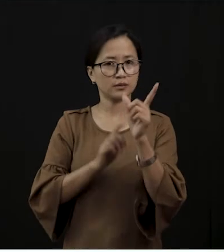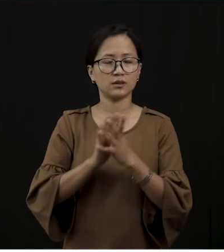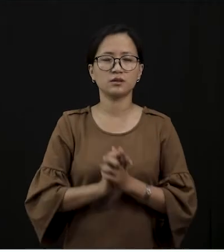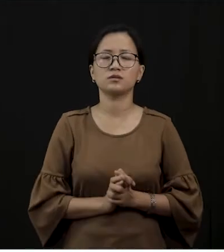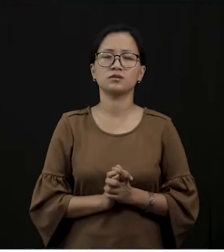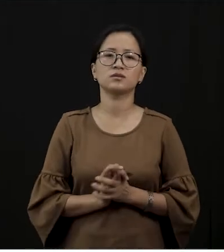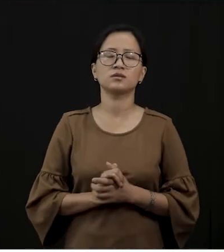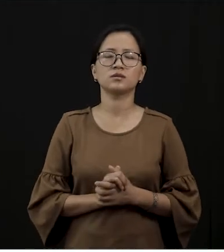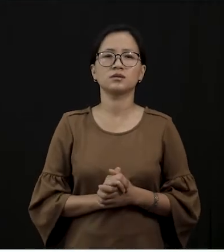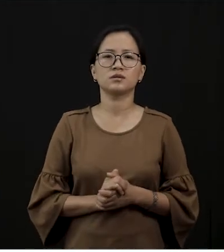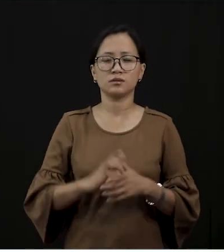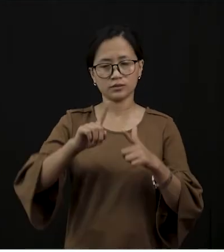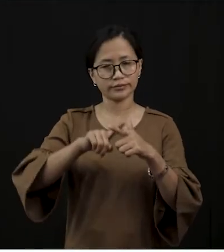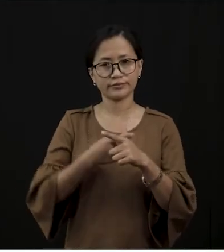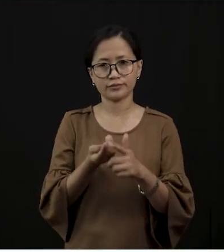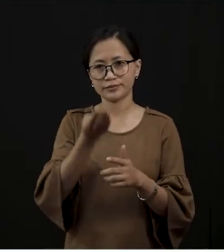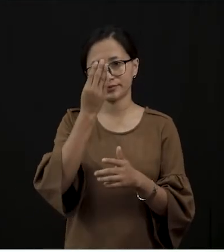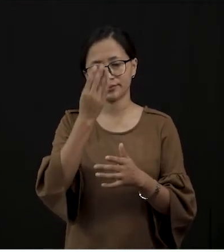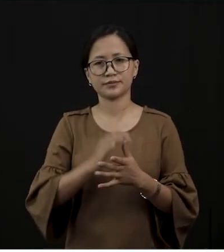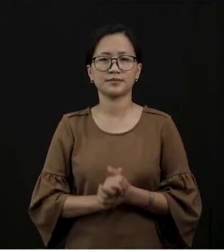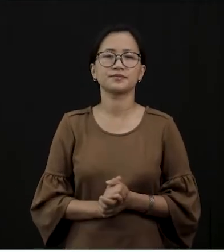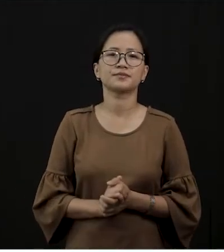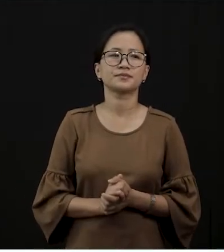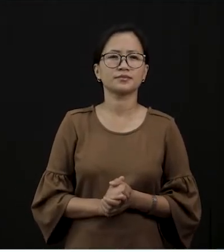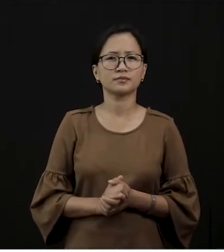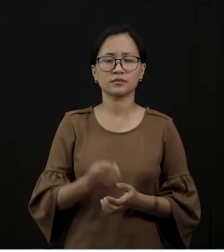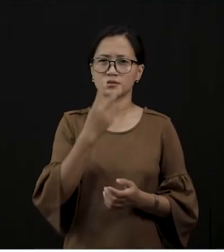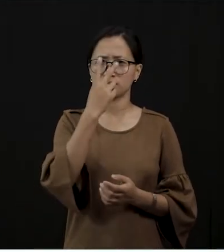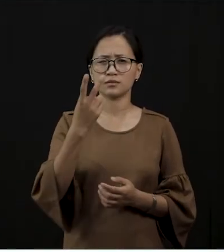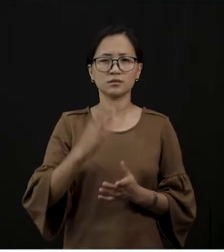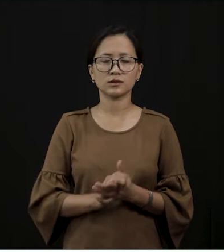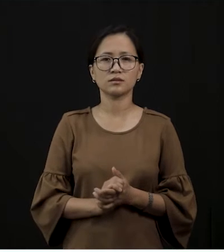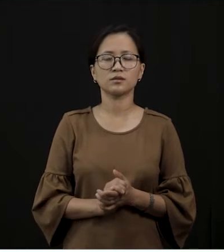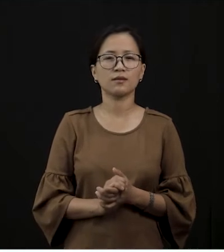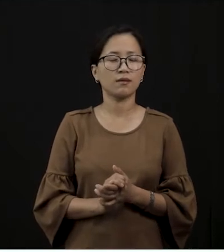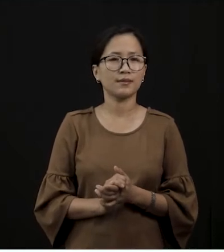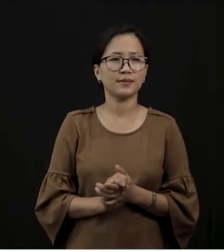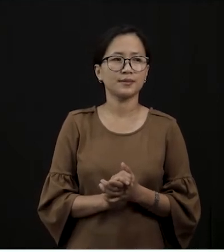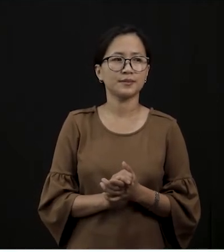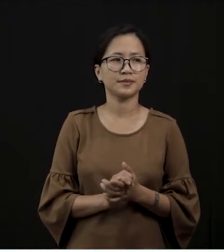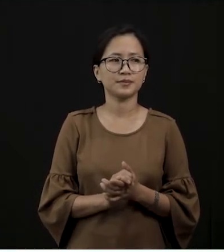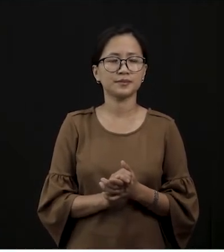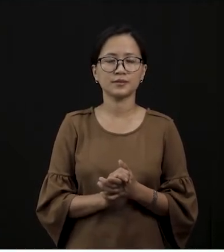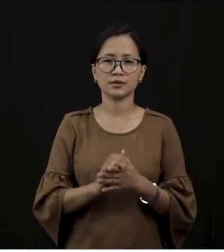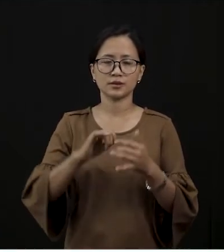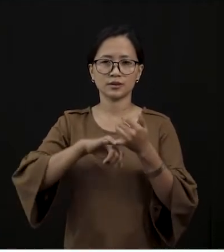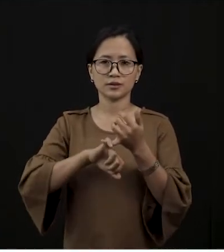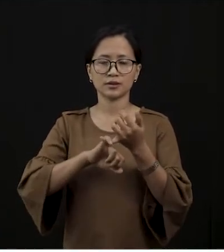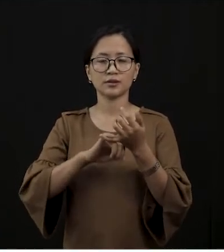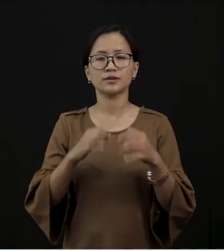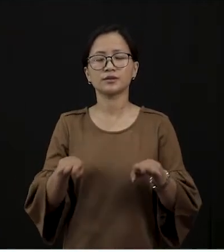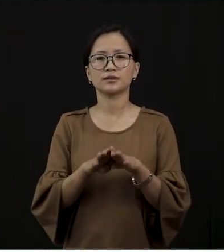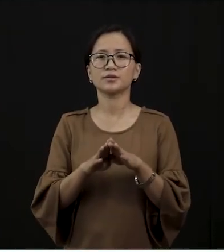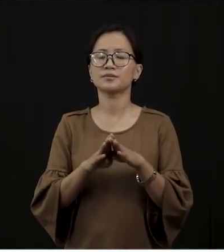is 2021 January. Okay, look carefully this month here. This is Sunday,